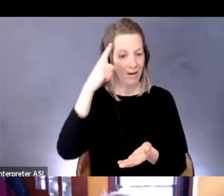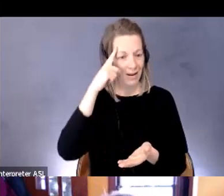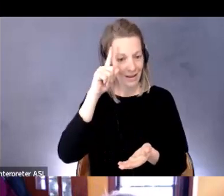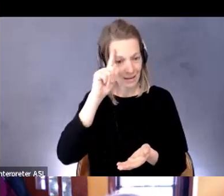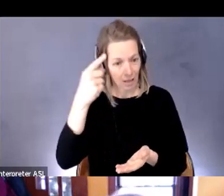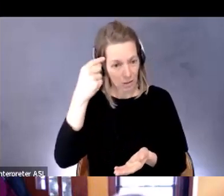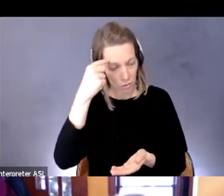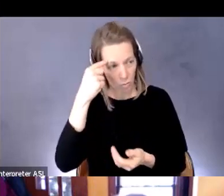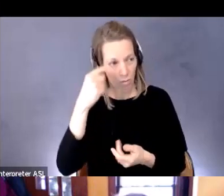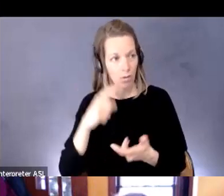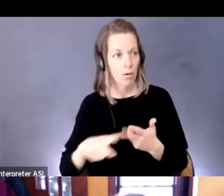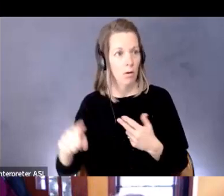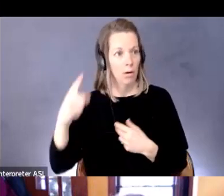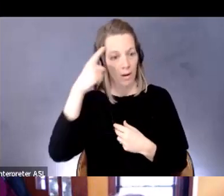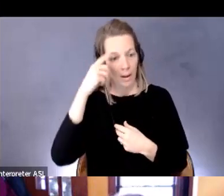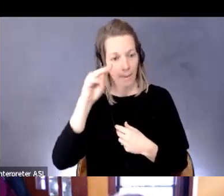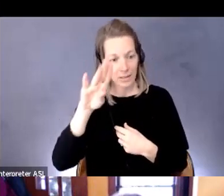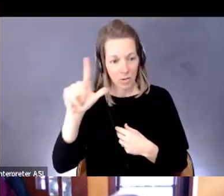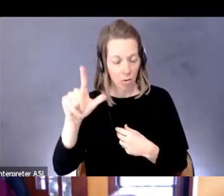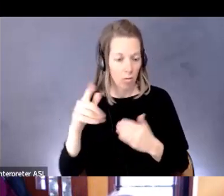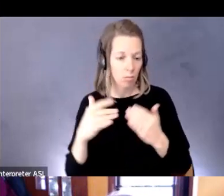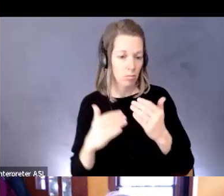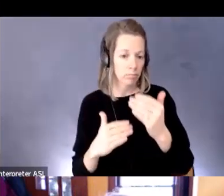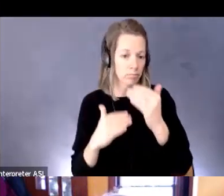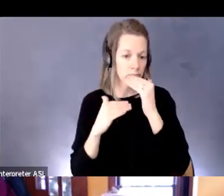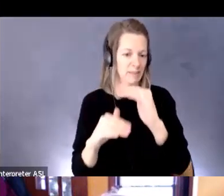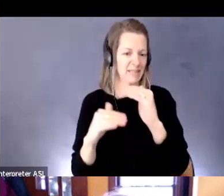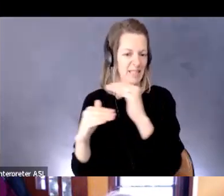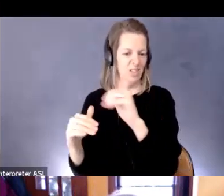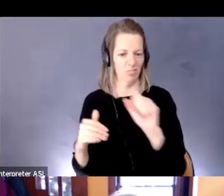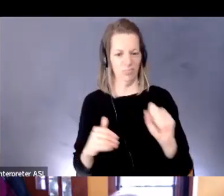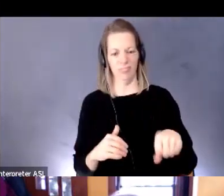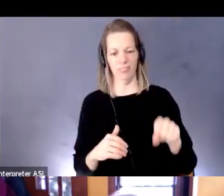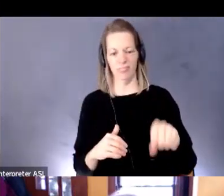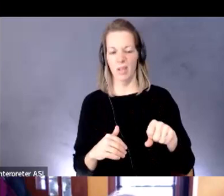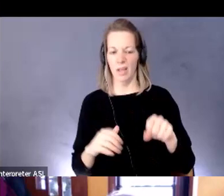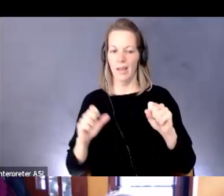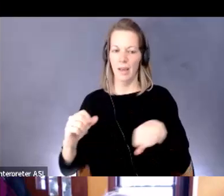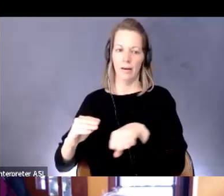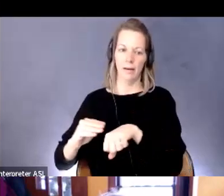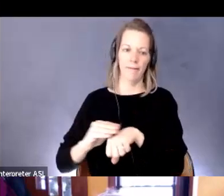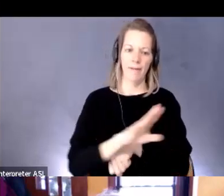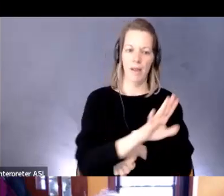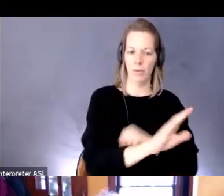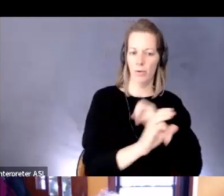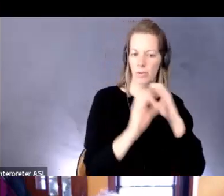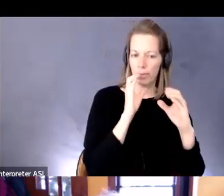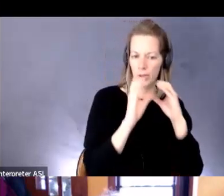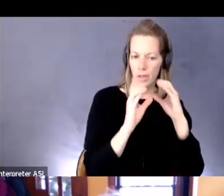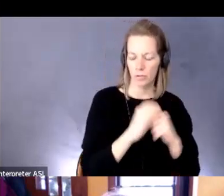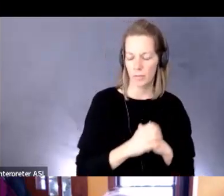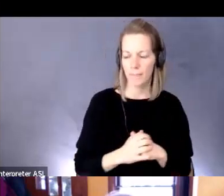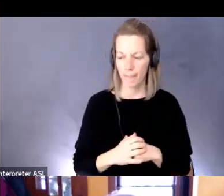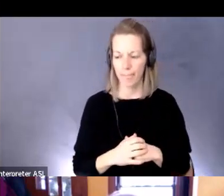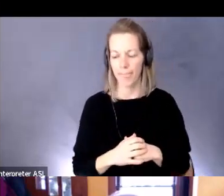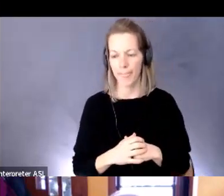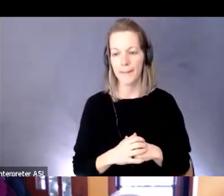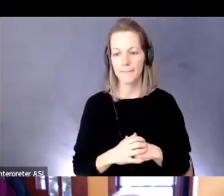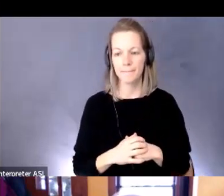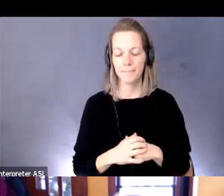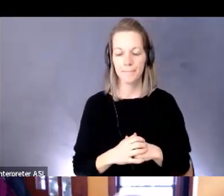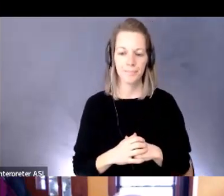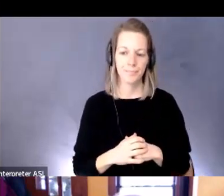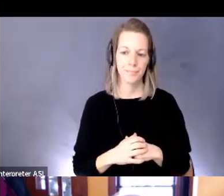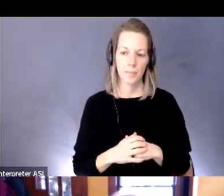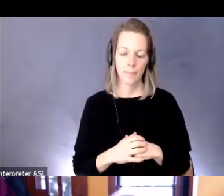intellectual, mental limitations that affect their ability to communicate. And I think a major difficulty we